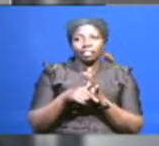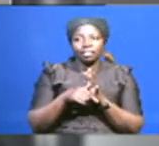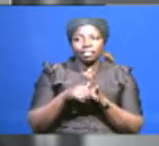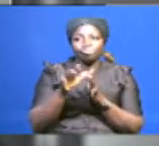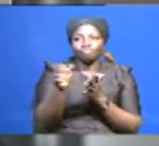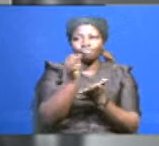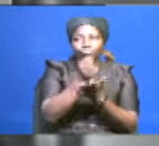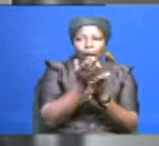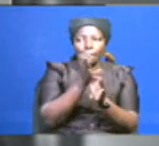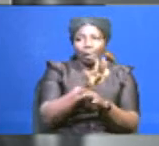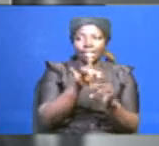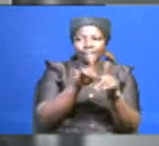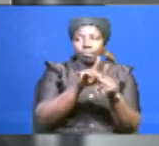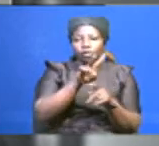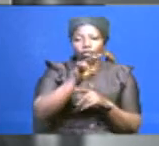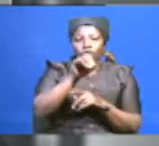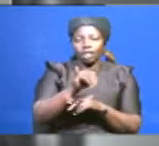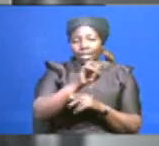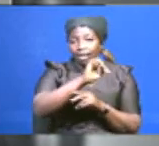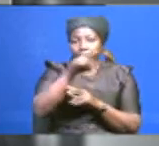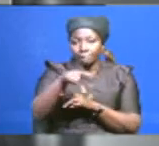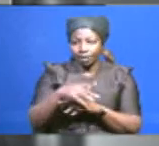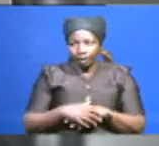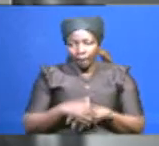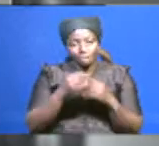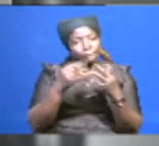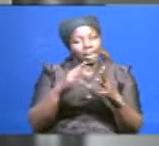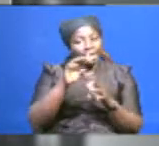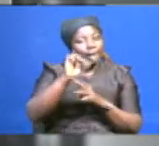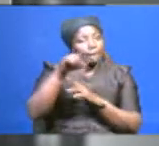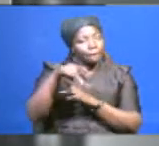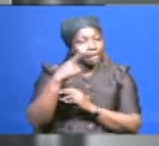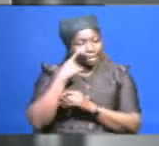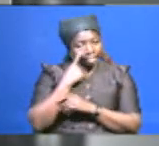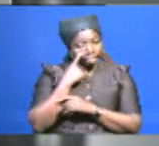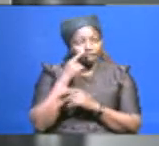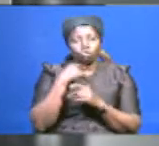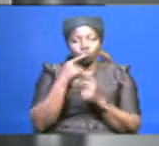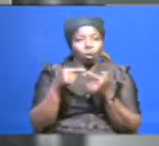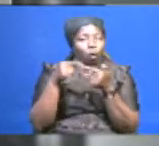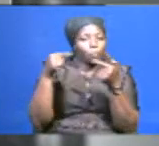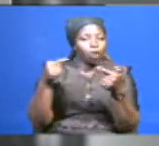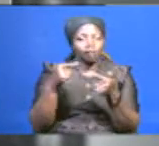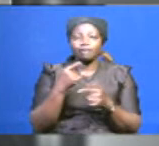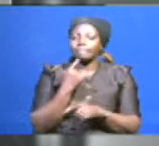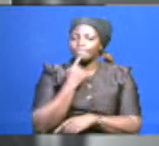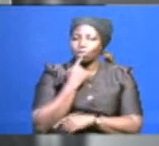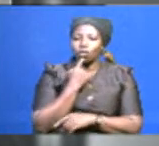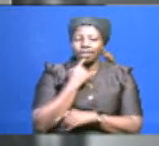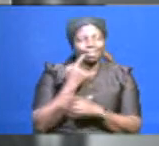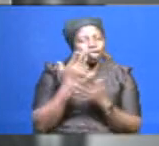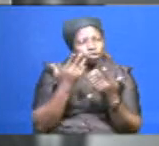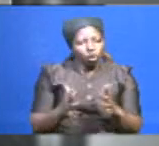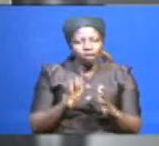MP. Many MPs perceived to be anti-Moi lost their seats.